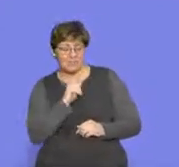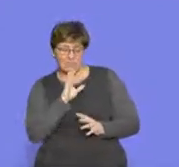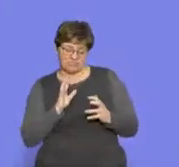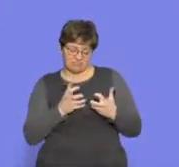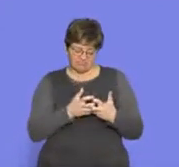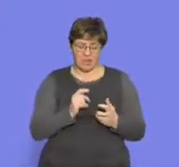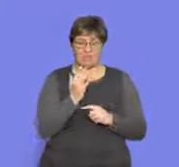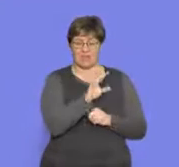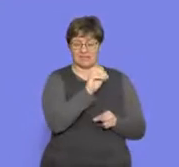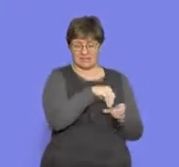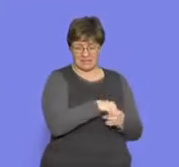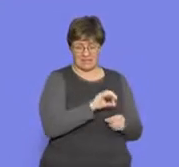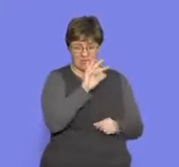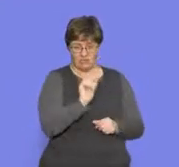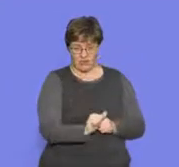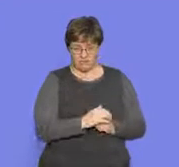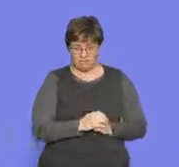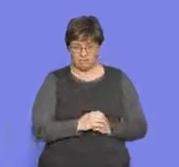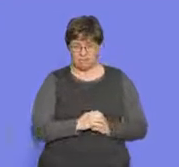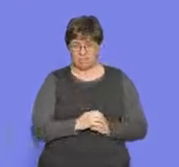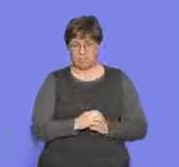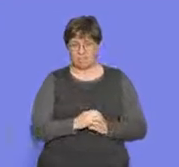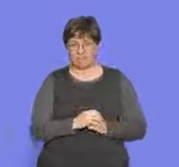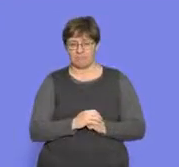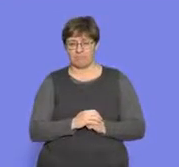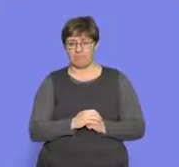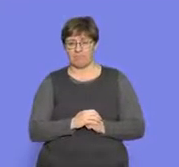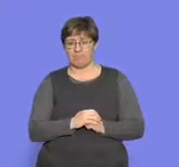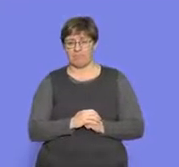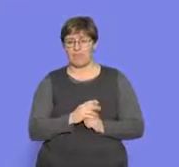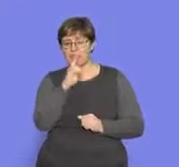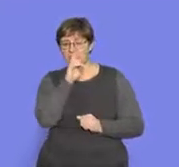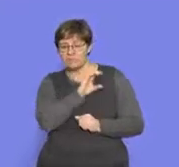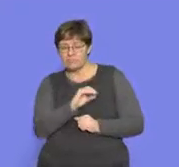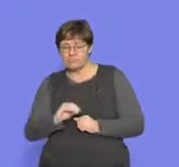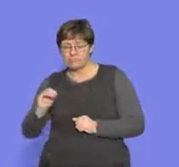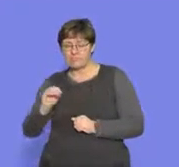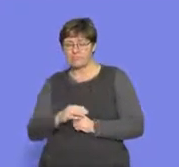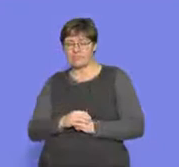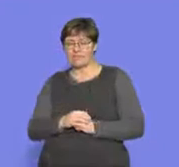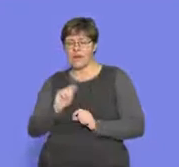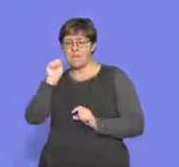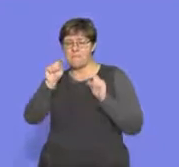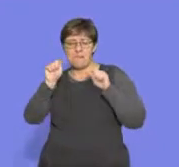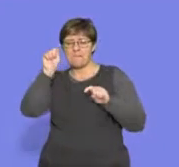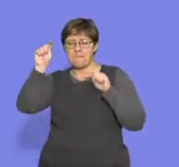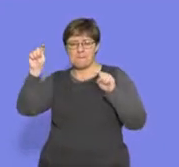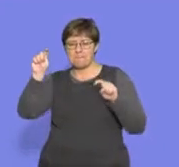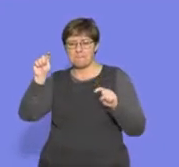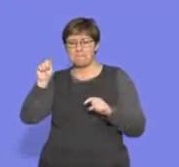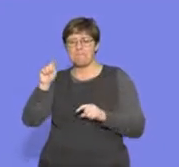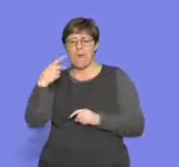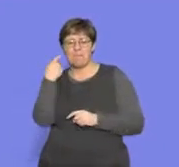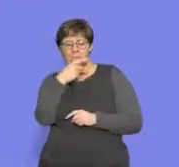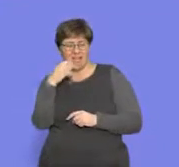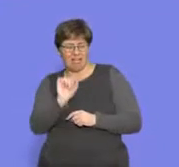Africa. If we go further into this, we can see that we've got scatters of these